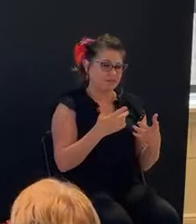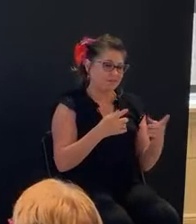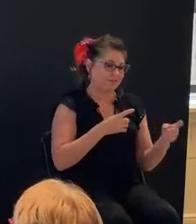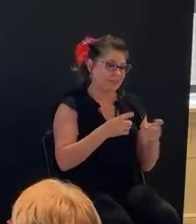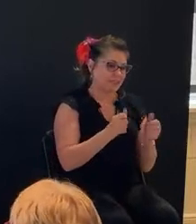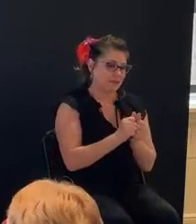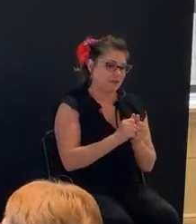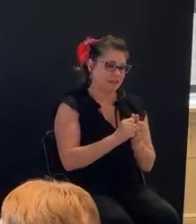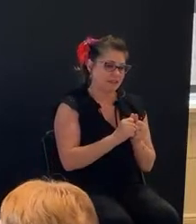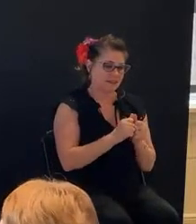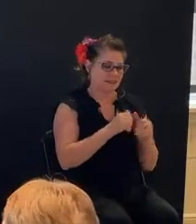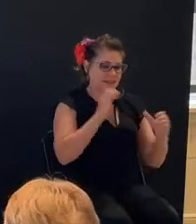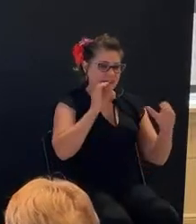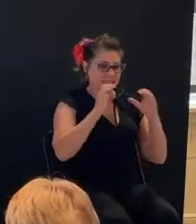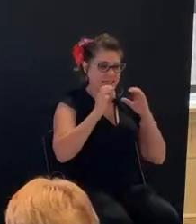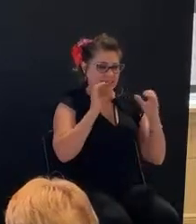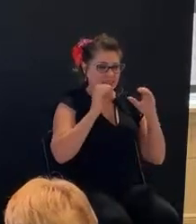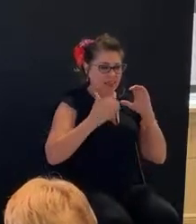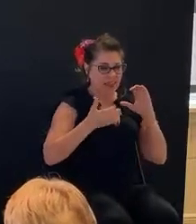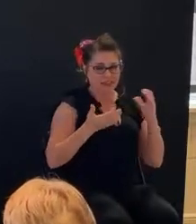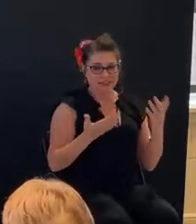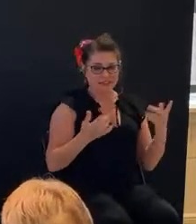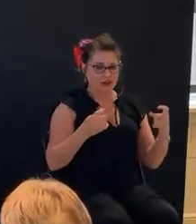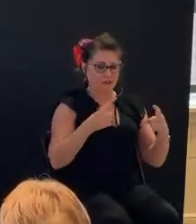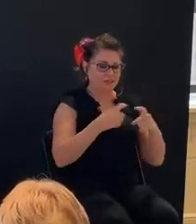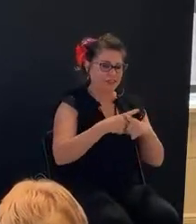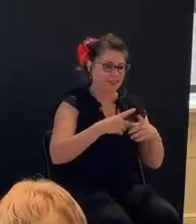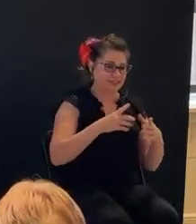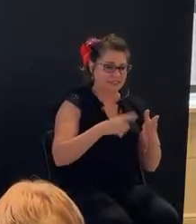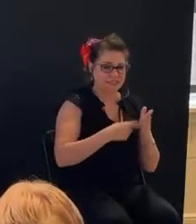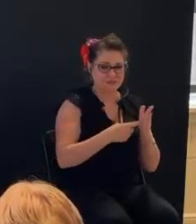of communicating complex and often heated